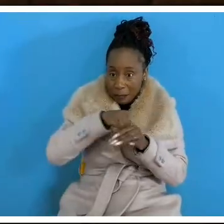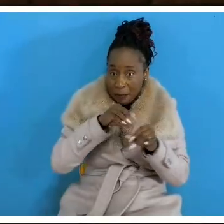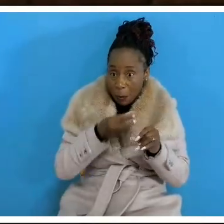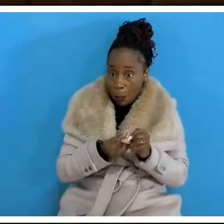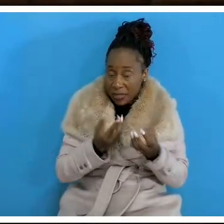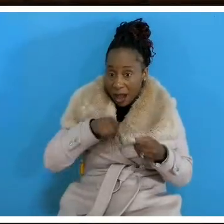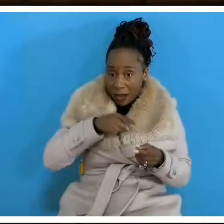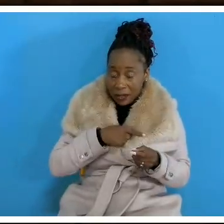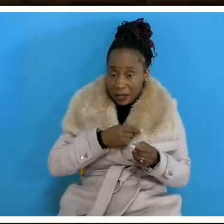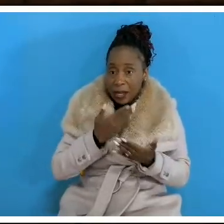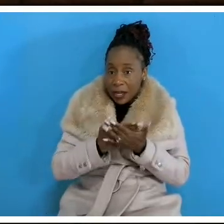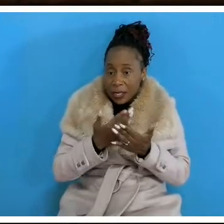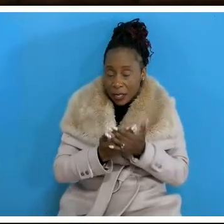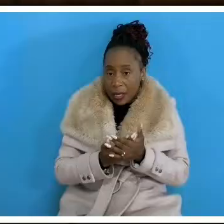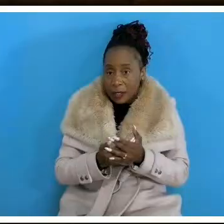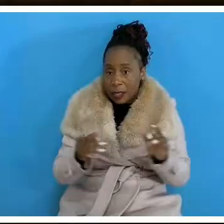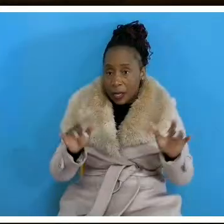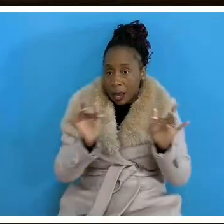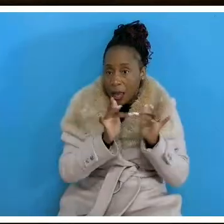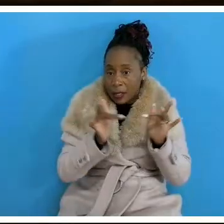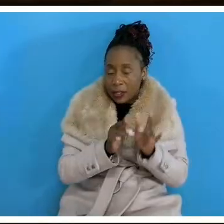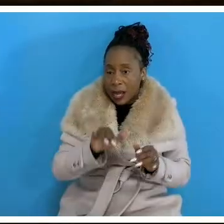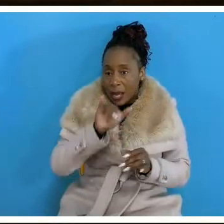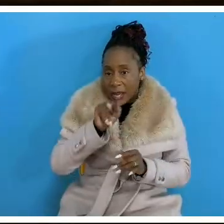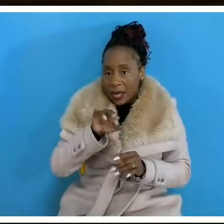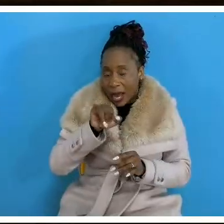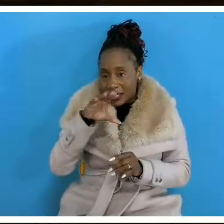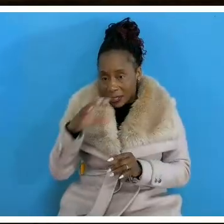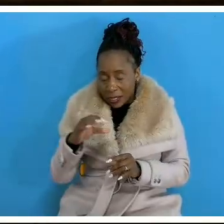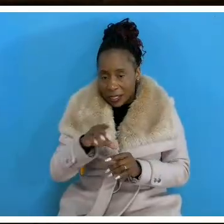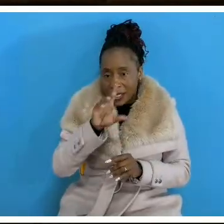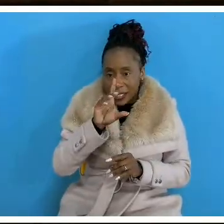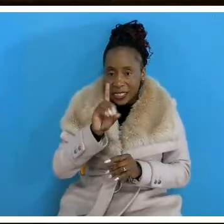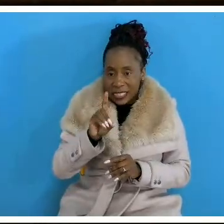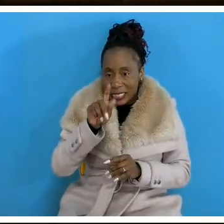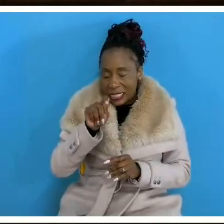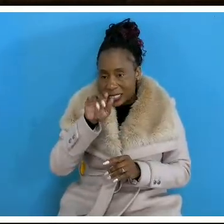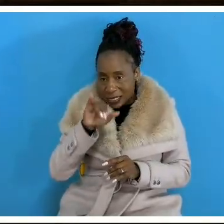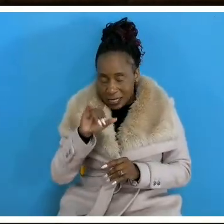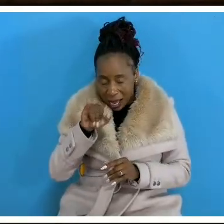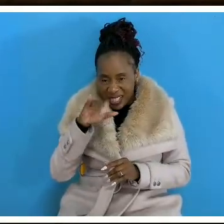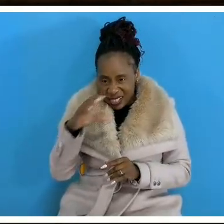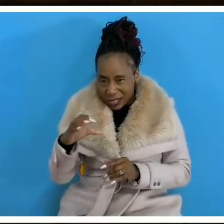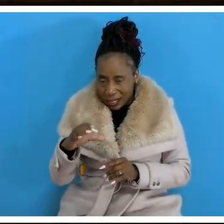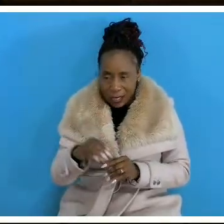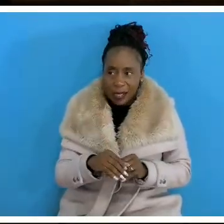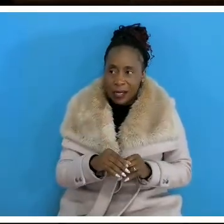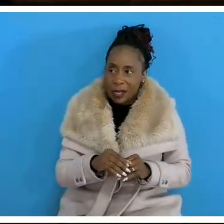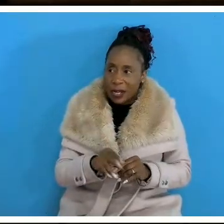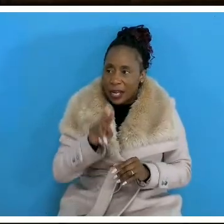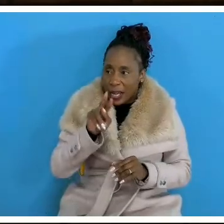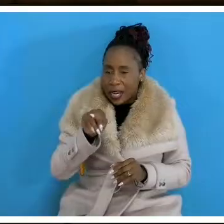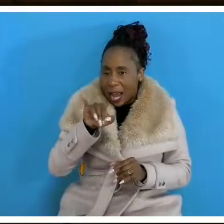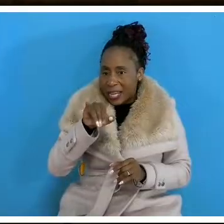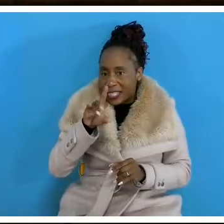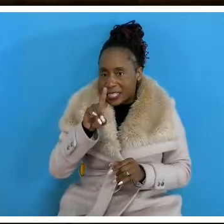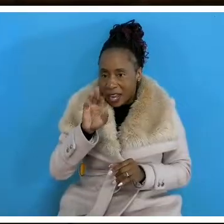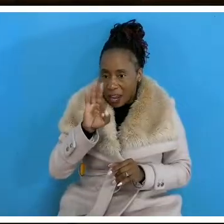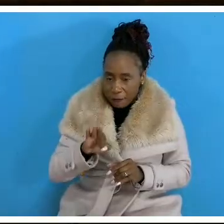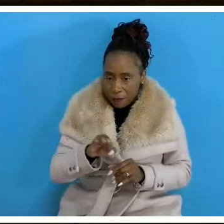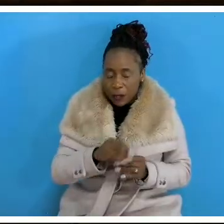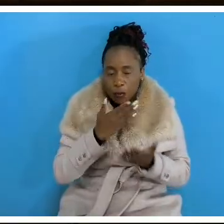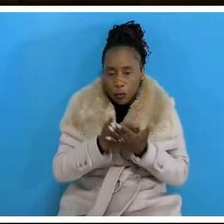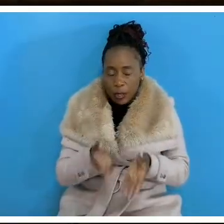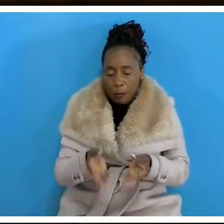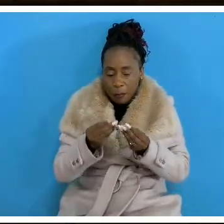up with your IDC, your DTIC, your NEF, in order for them to get support,